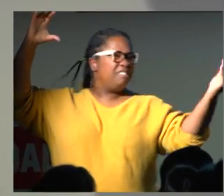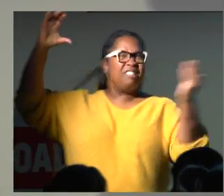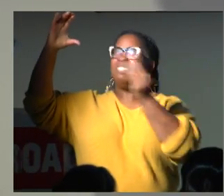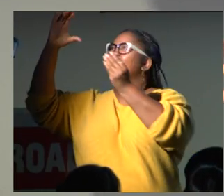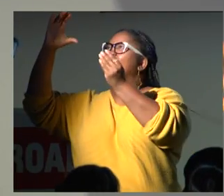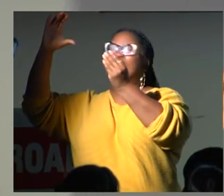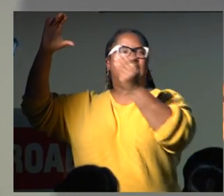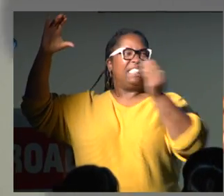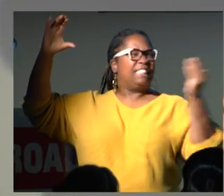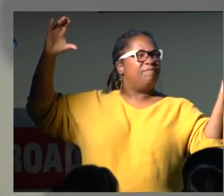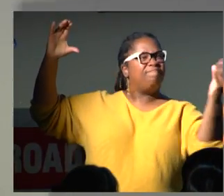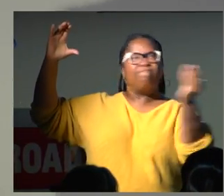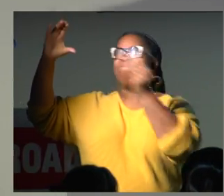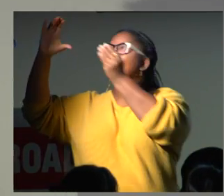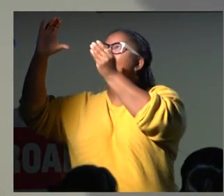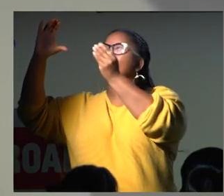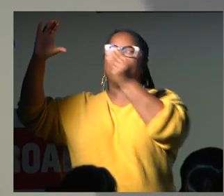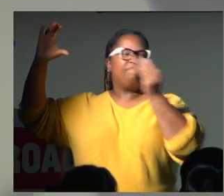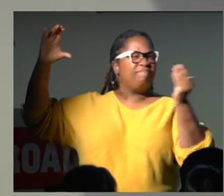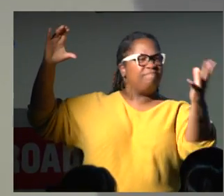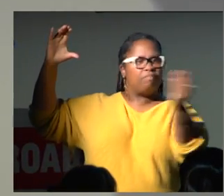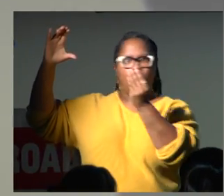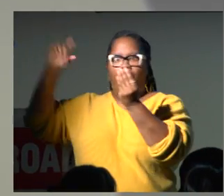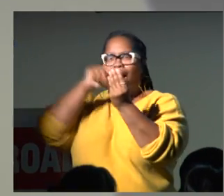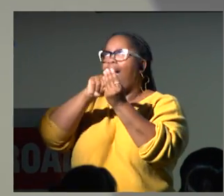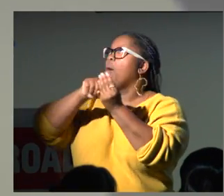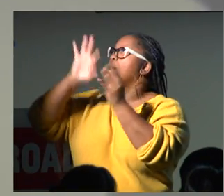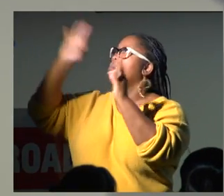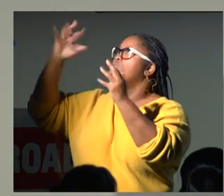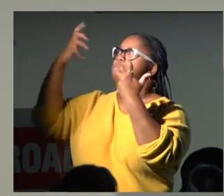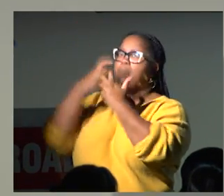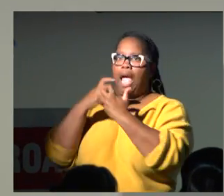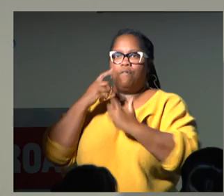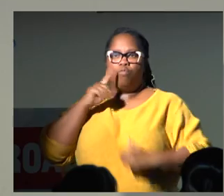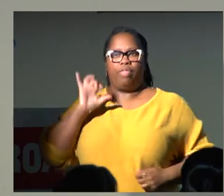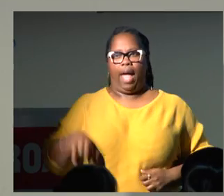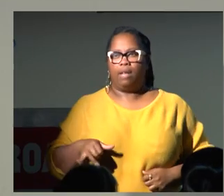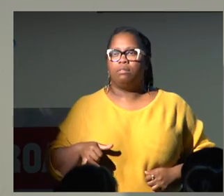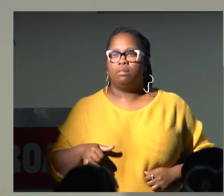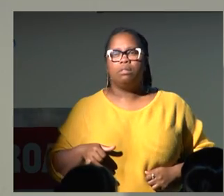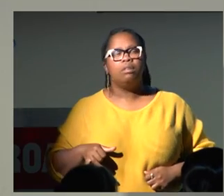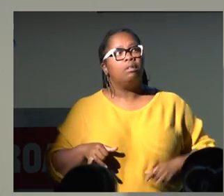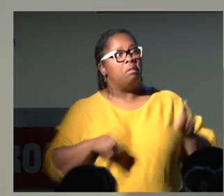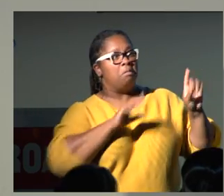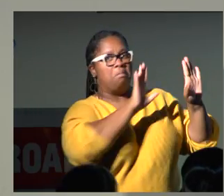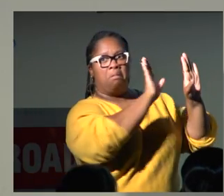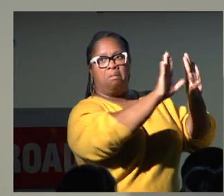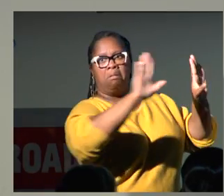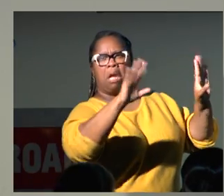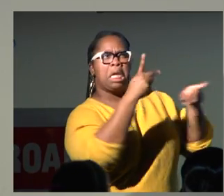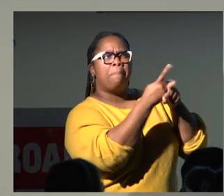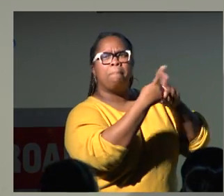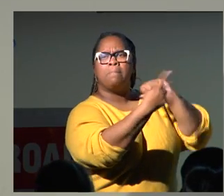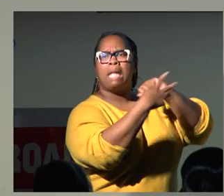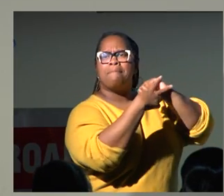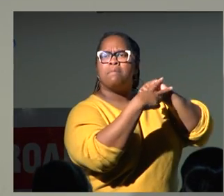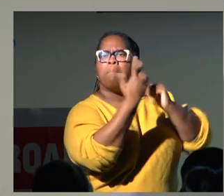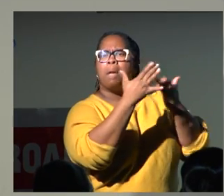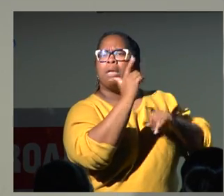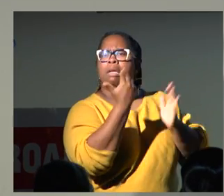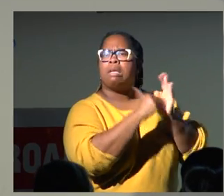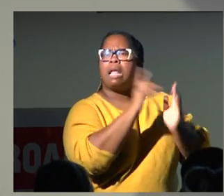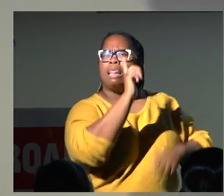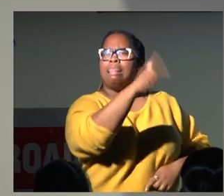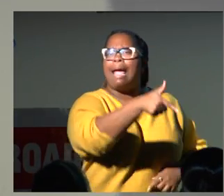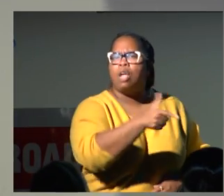other noses aren't good enough. It's just not good enough for this. Right. But then I keep those other images because maybe I will come back to those